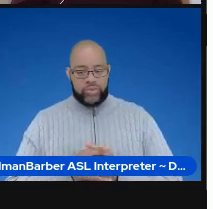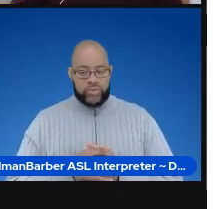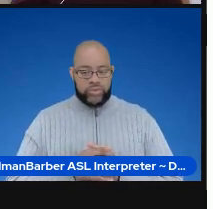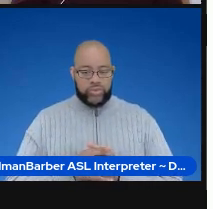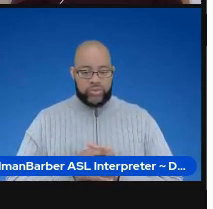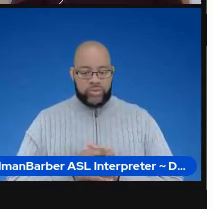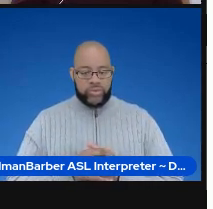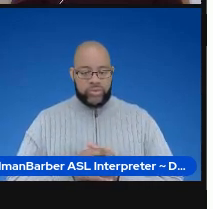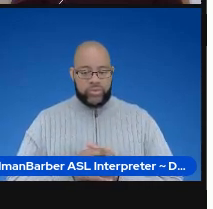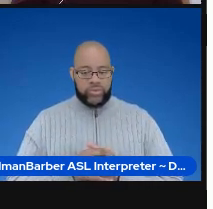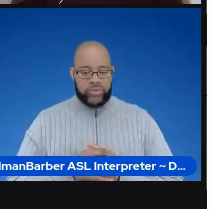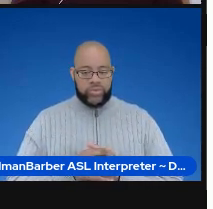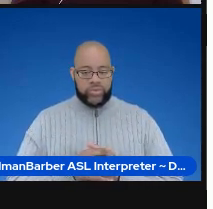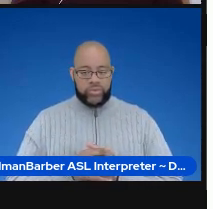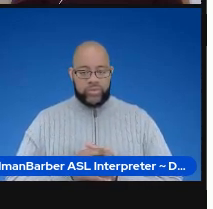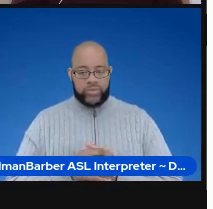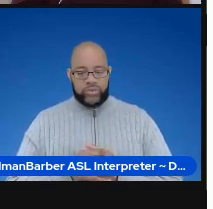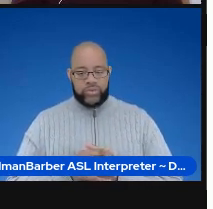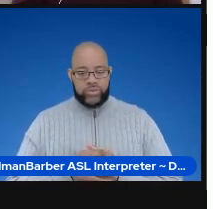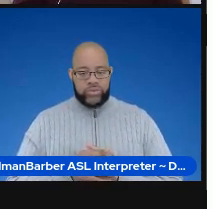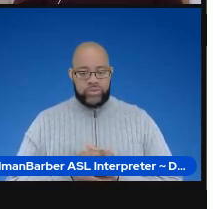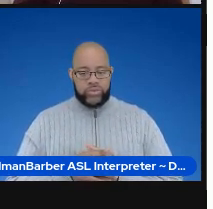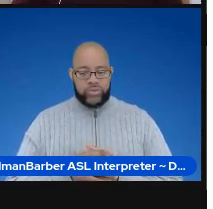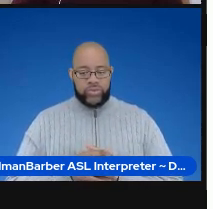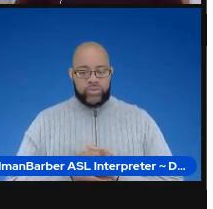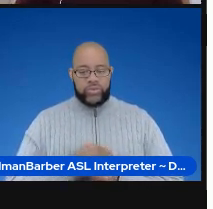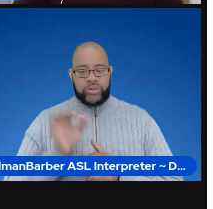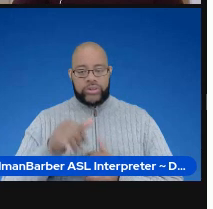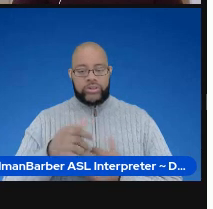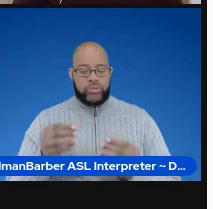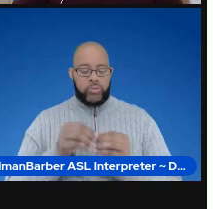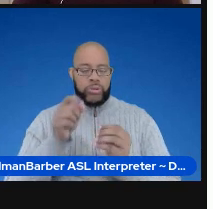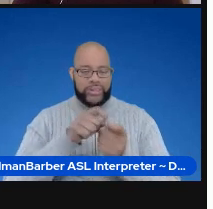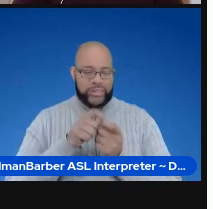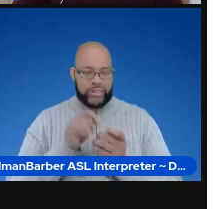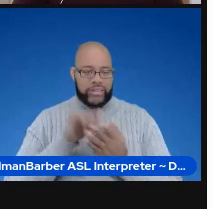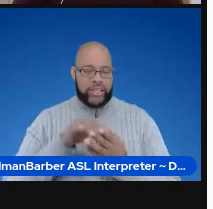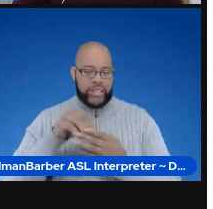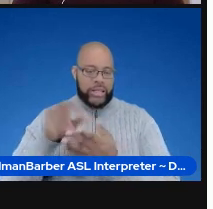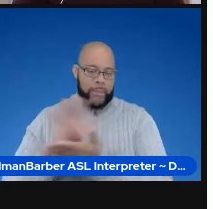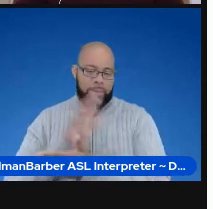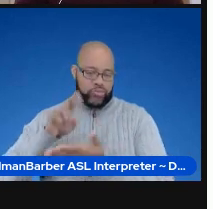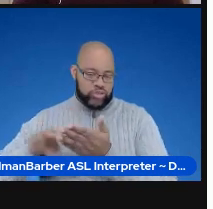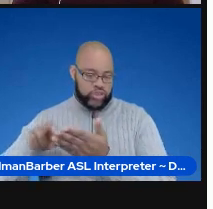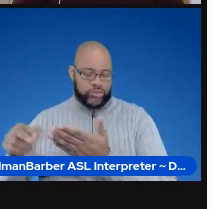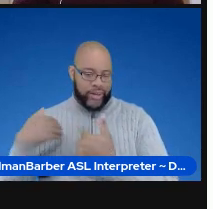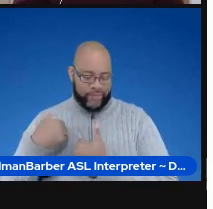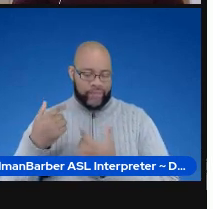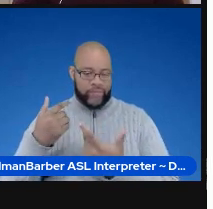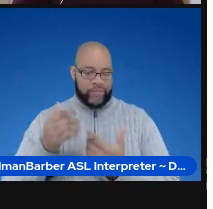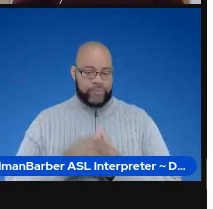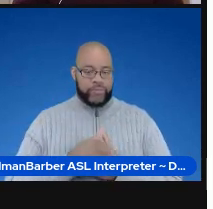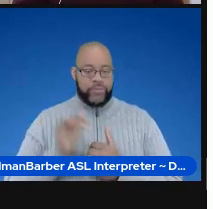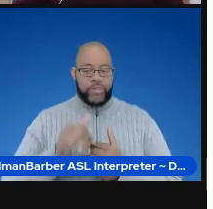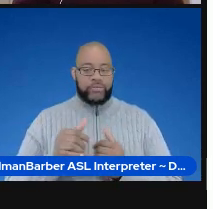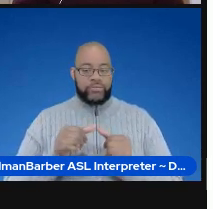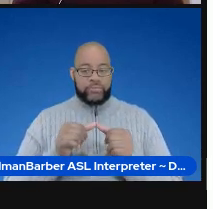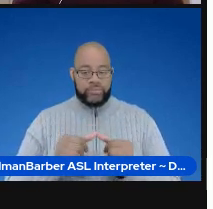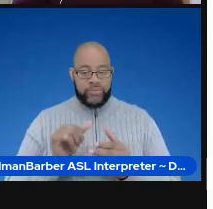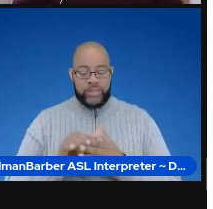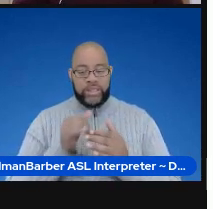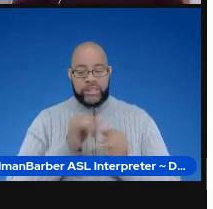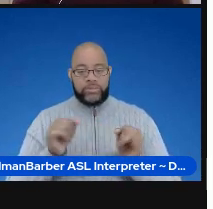protein. And as I said, the further details are described in the paper. This has subsequently been